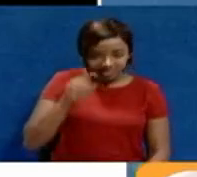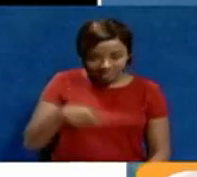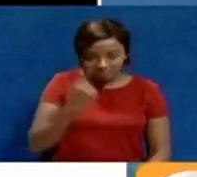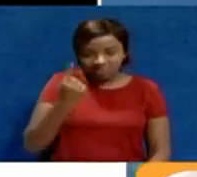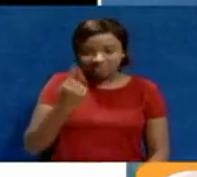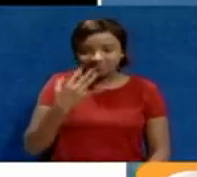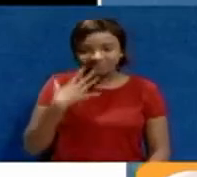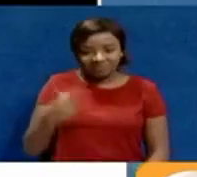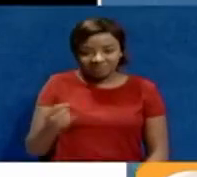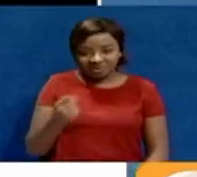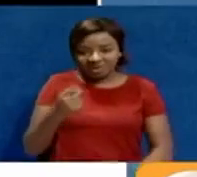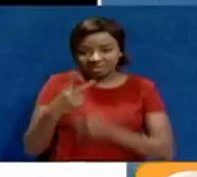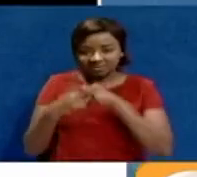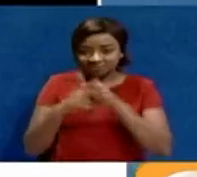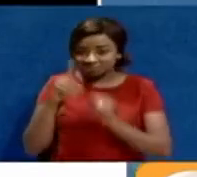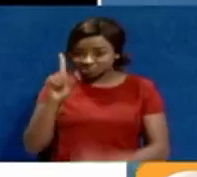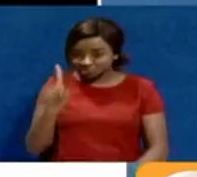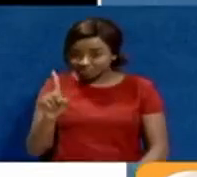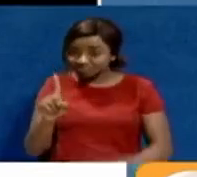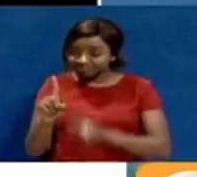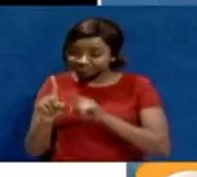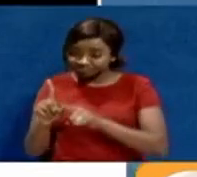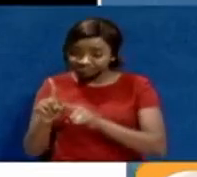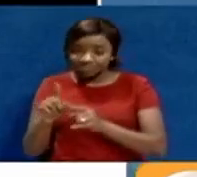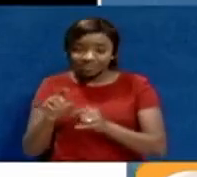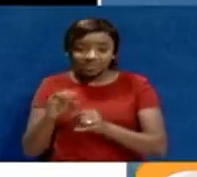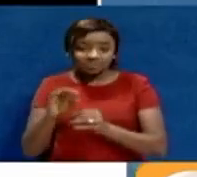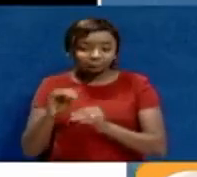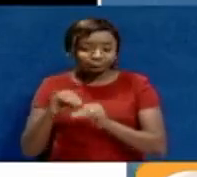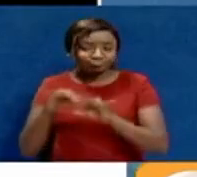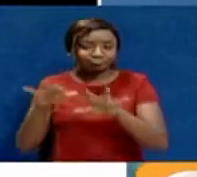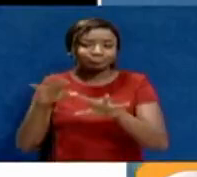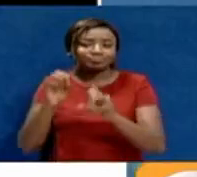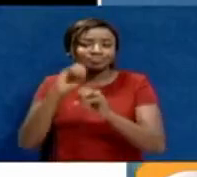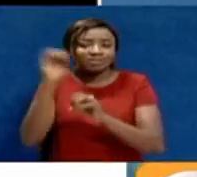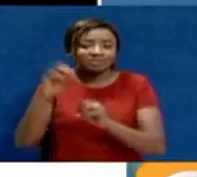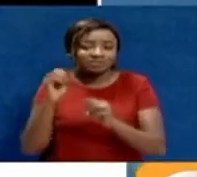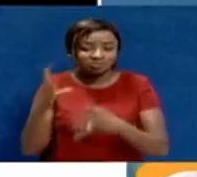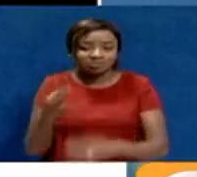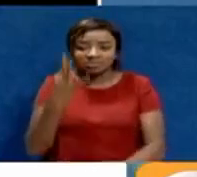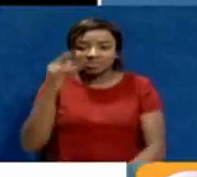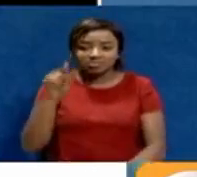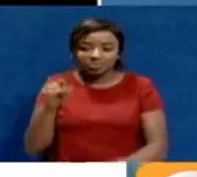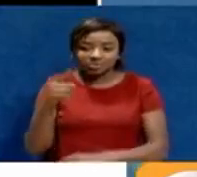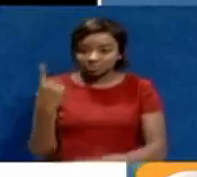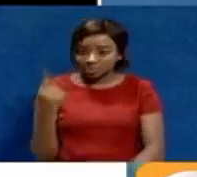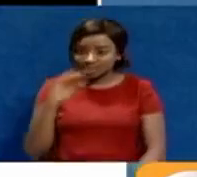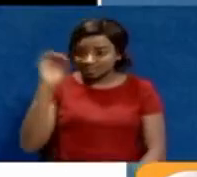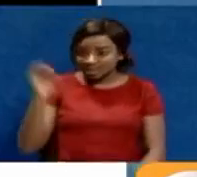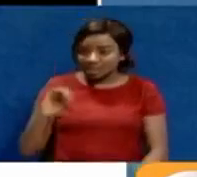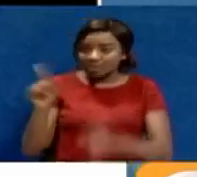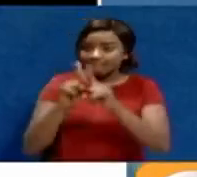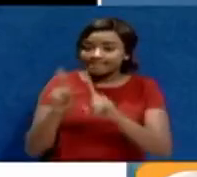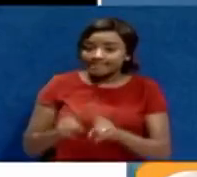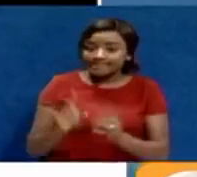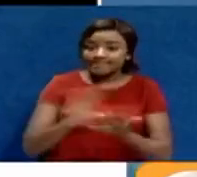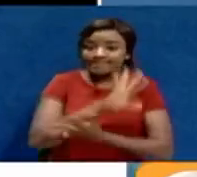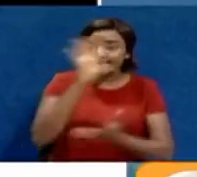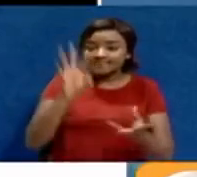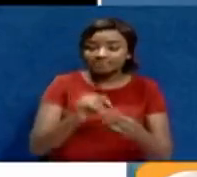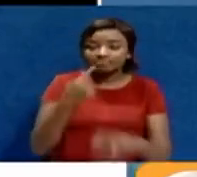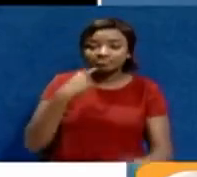a sample size of 3,571, which is a positivity rate of 3.9%. The total number of confirmed cases rising to